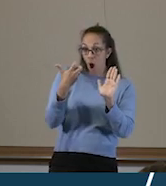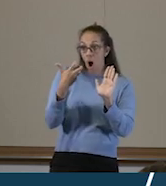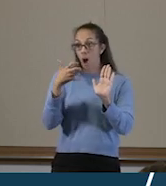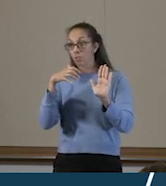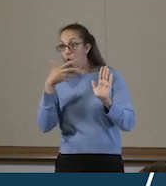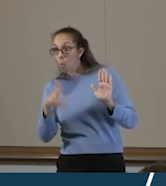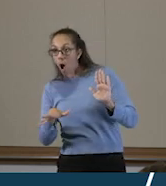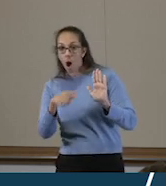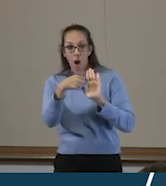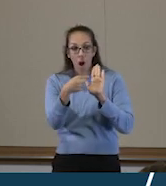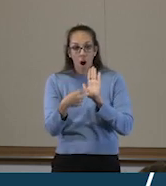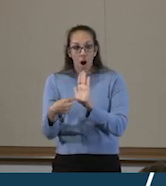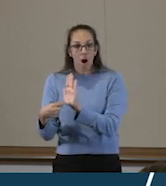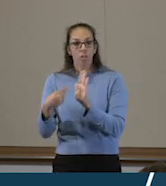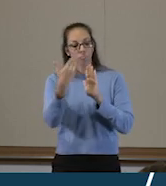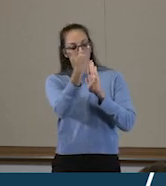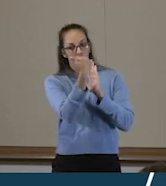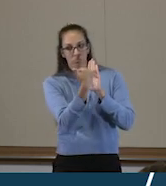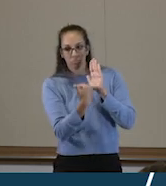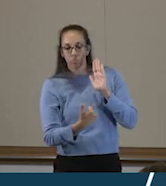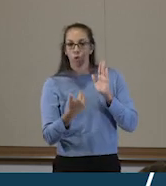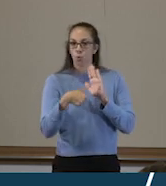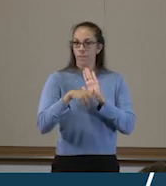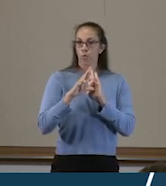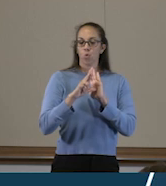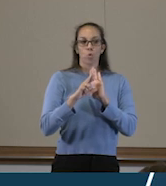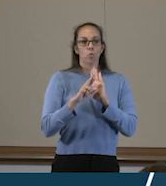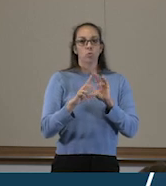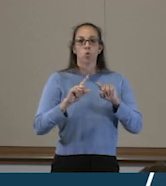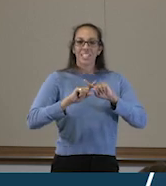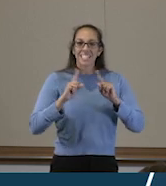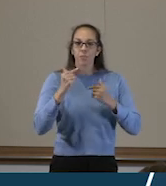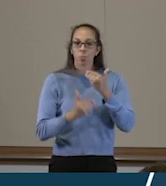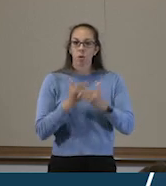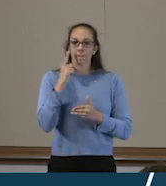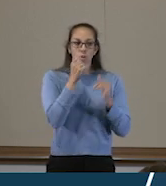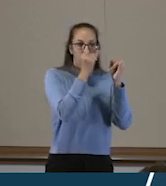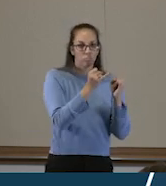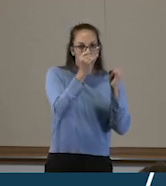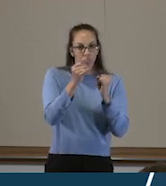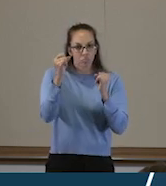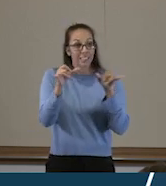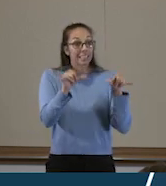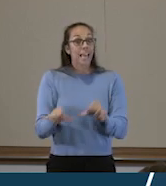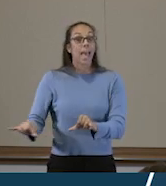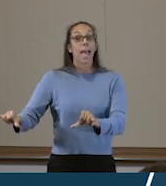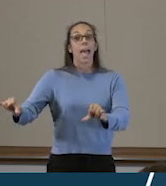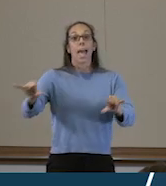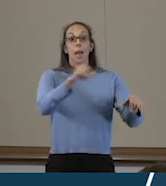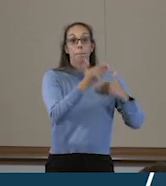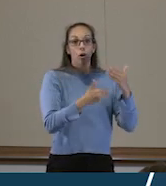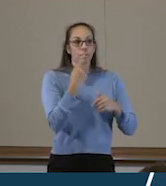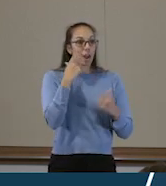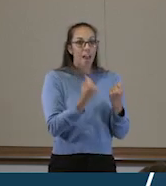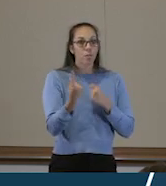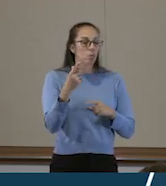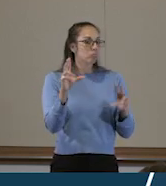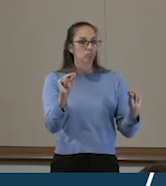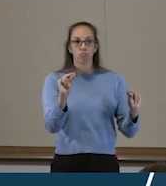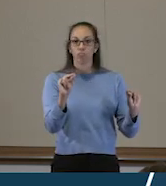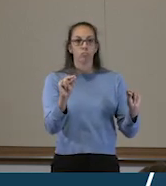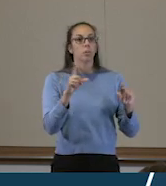second, looks different for everyone. No SDM agreement looks the same, and that's okay.